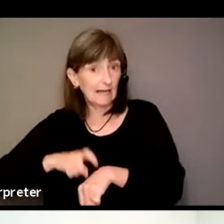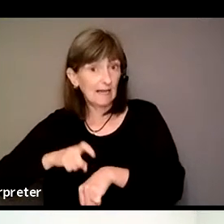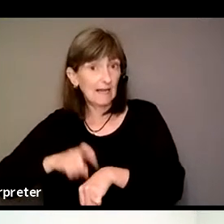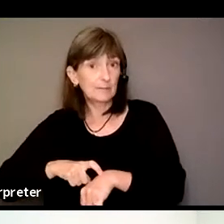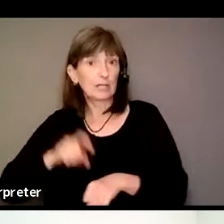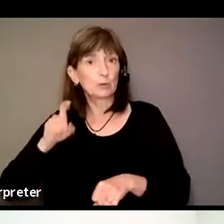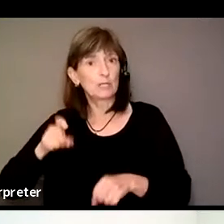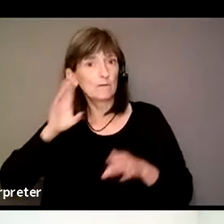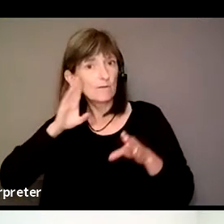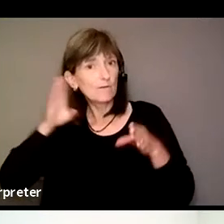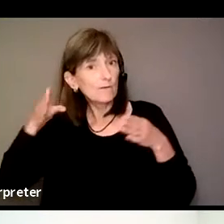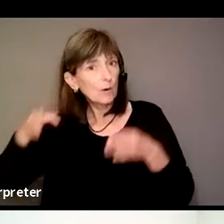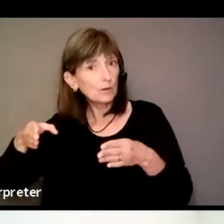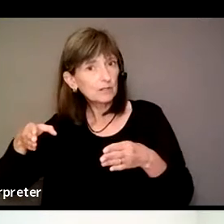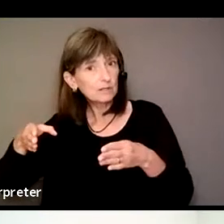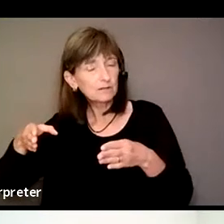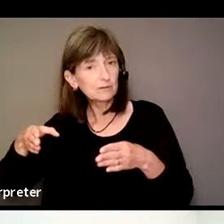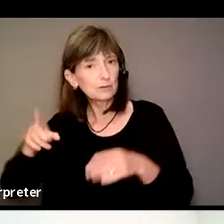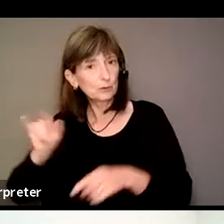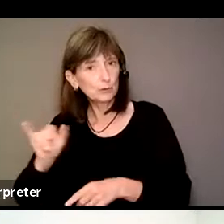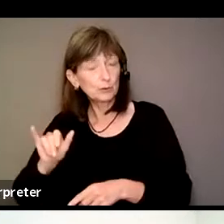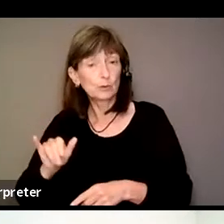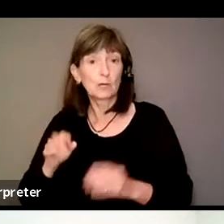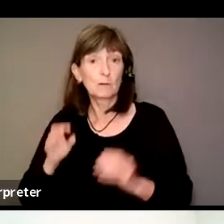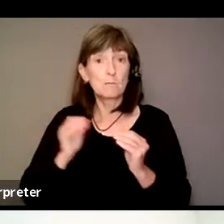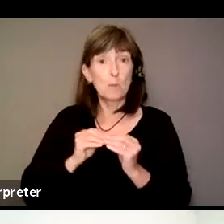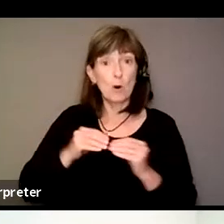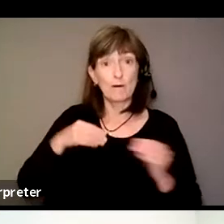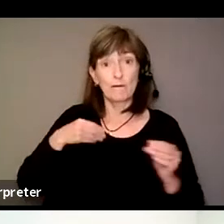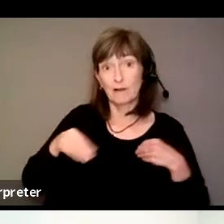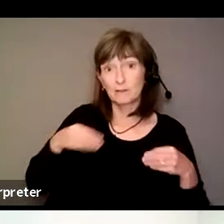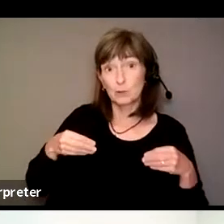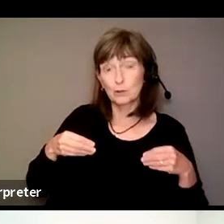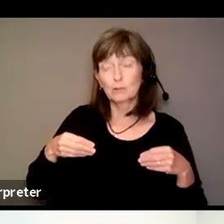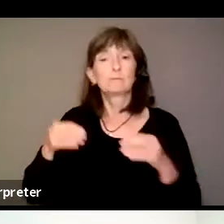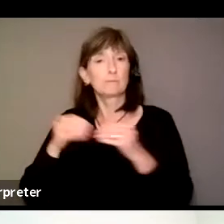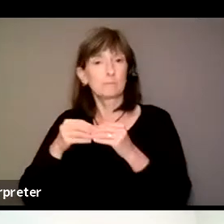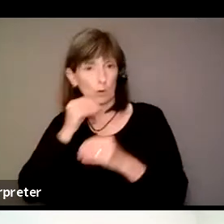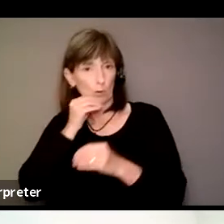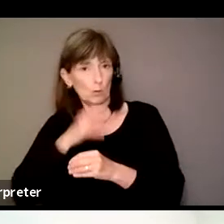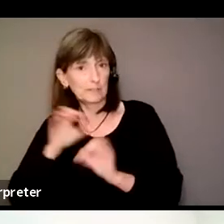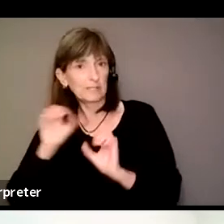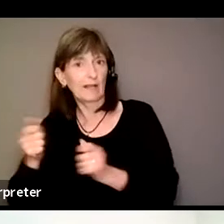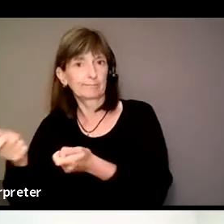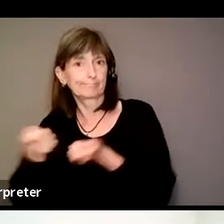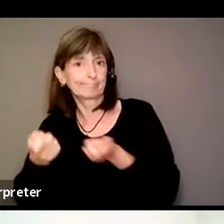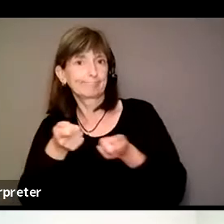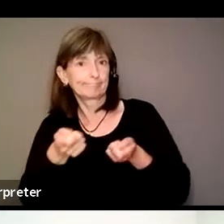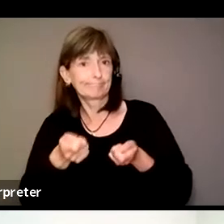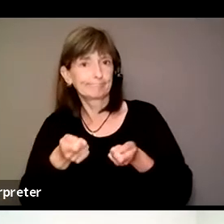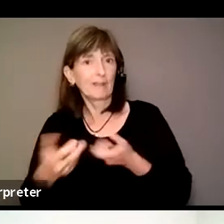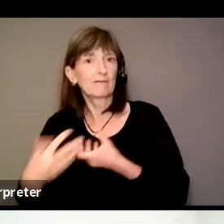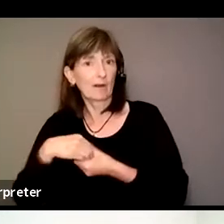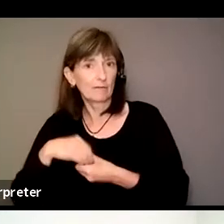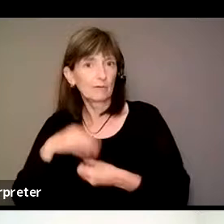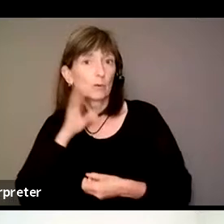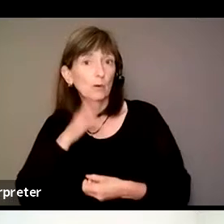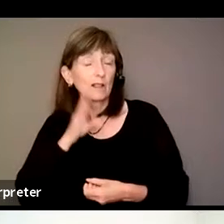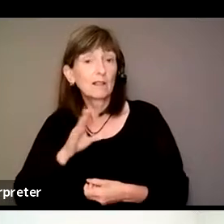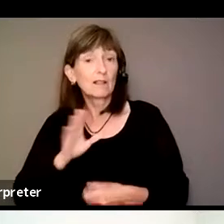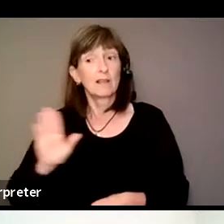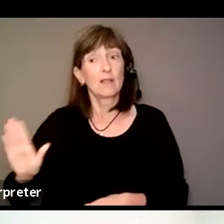And the more that we can accommodate, then the more women will be able to generate an interest with in serving, because their